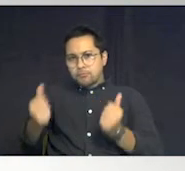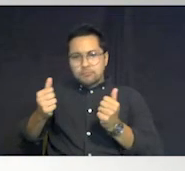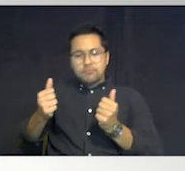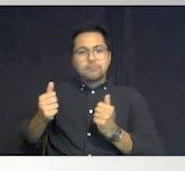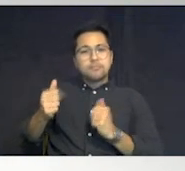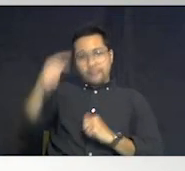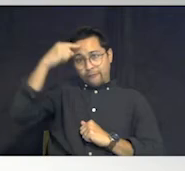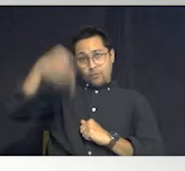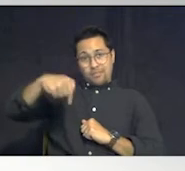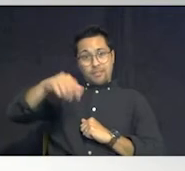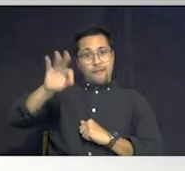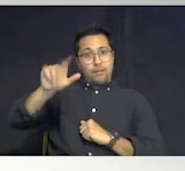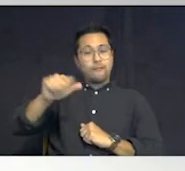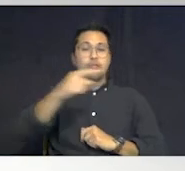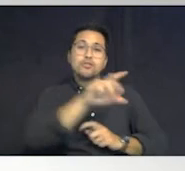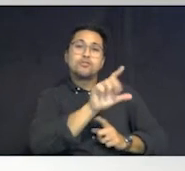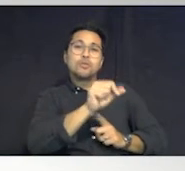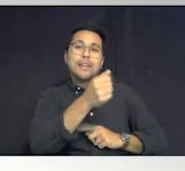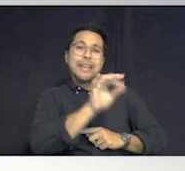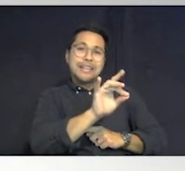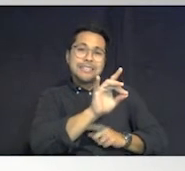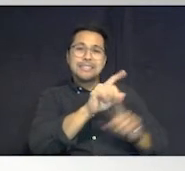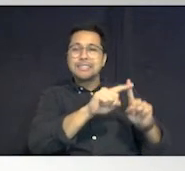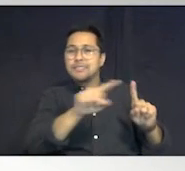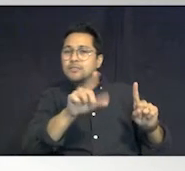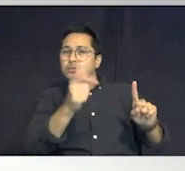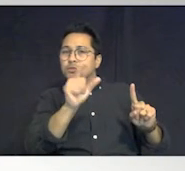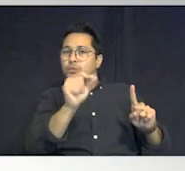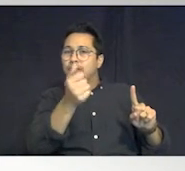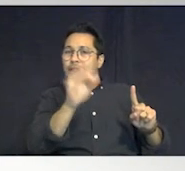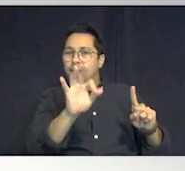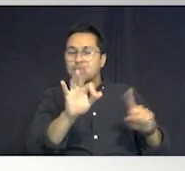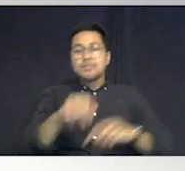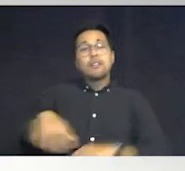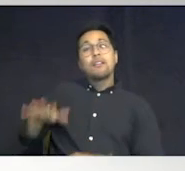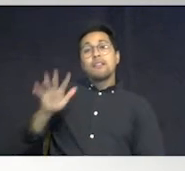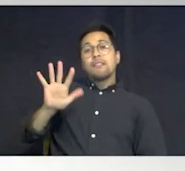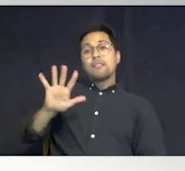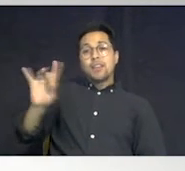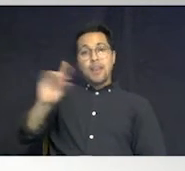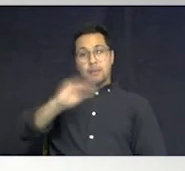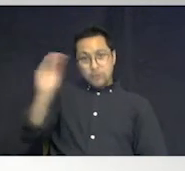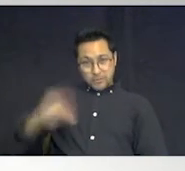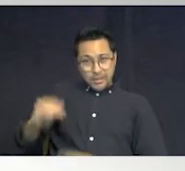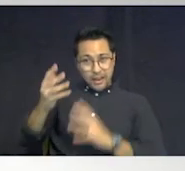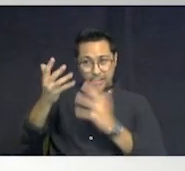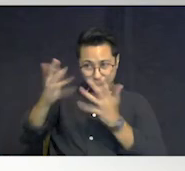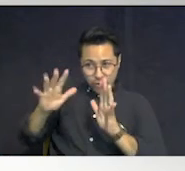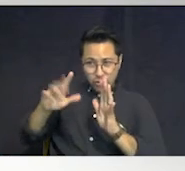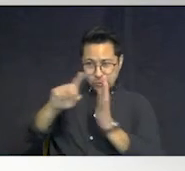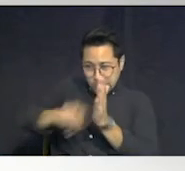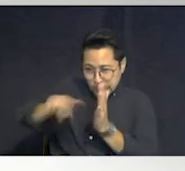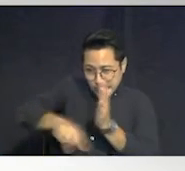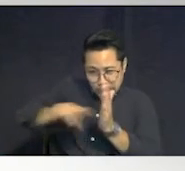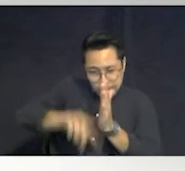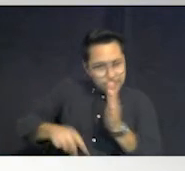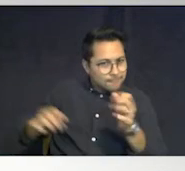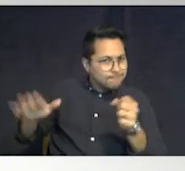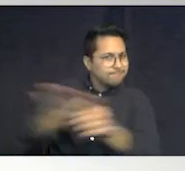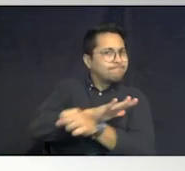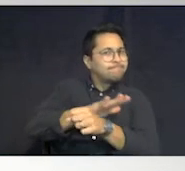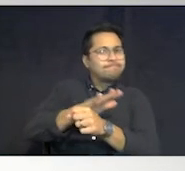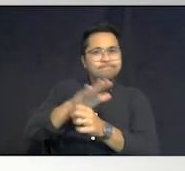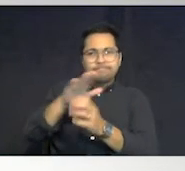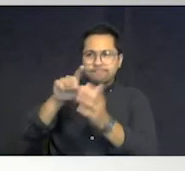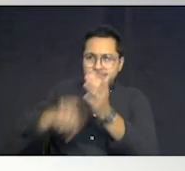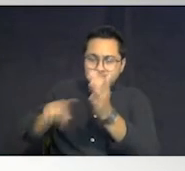in 2018-19, about 58% of complaints that went through a full investigation, meaning a complaint was assigned